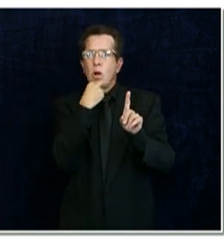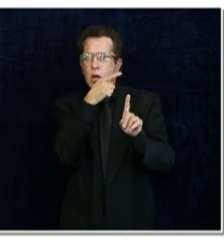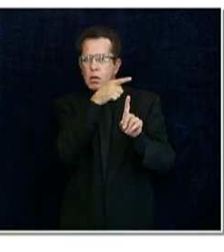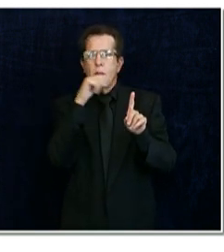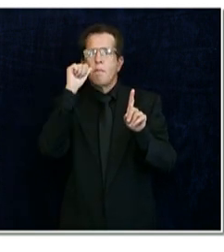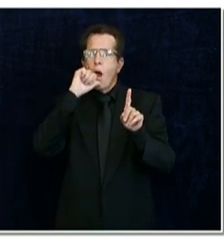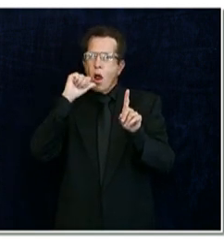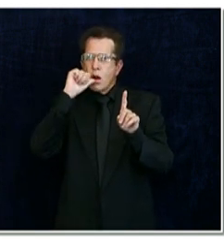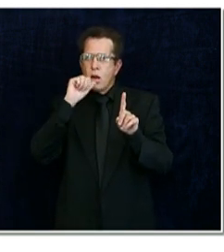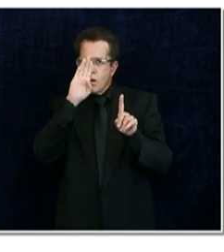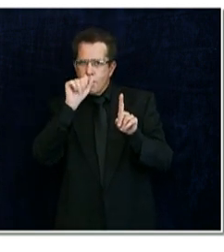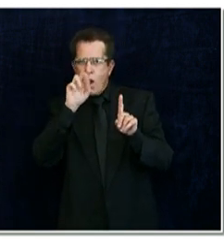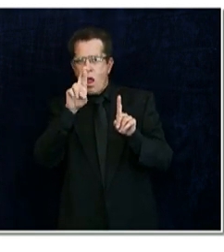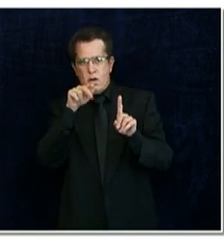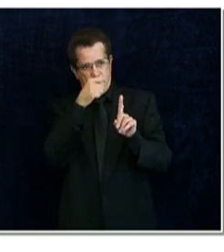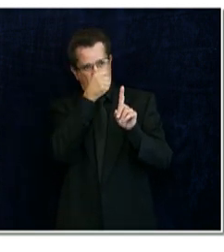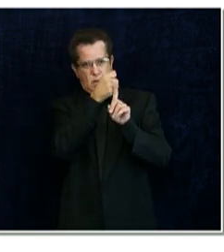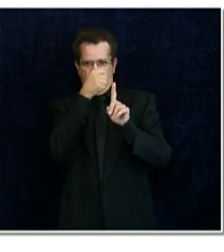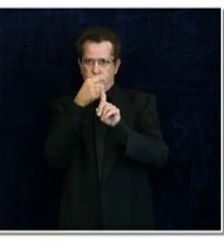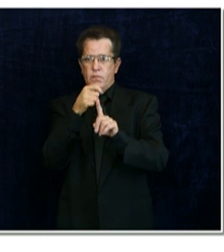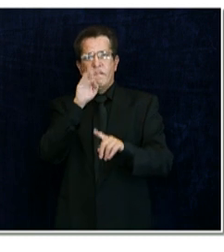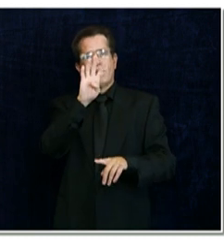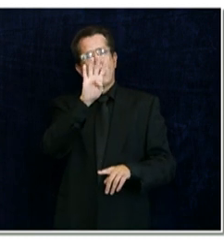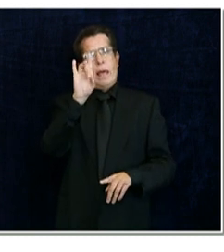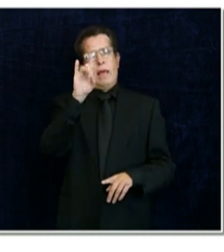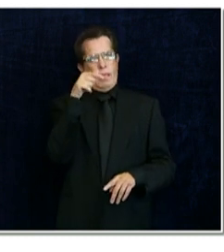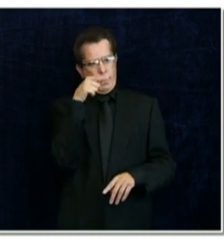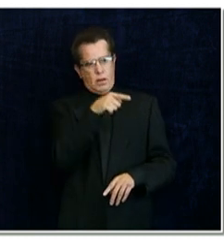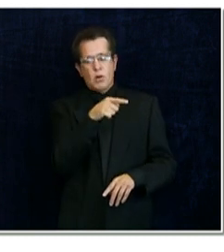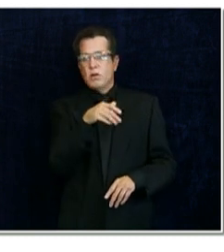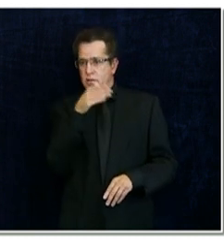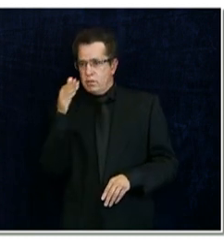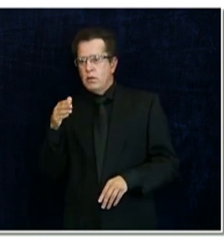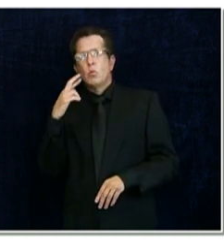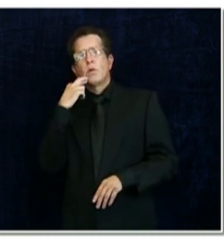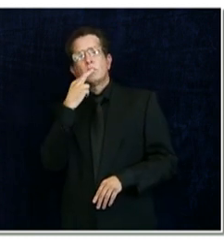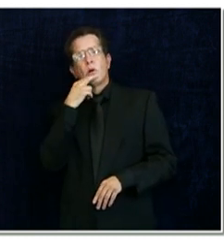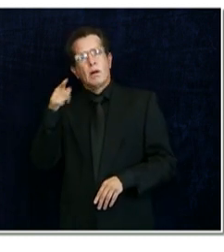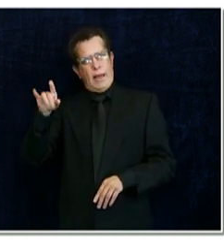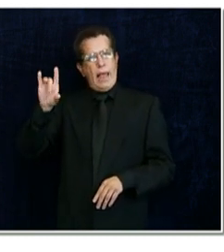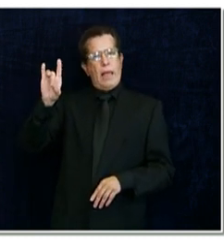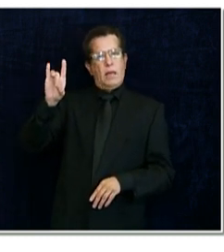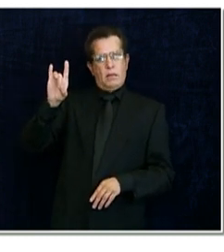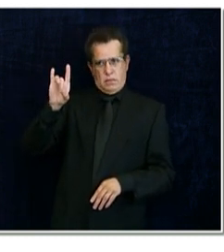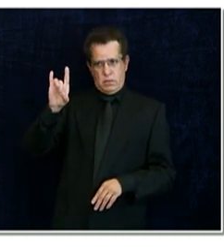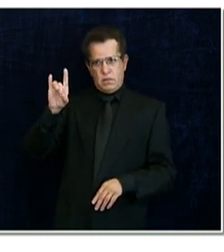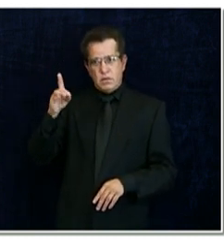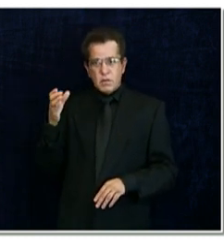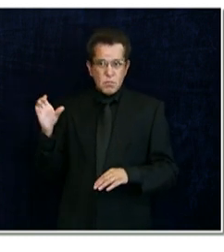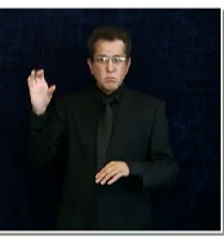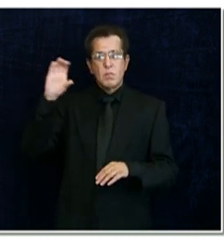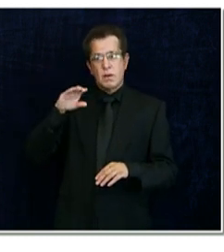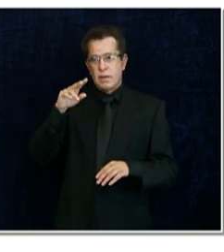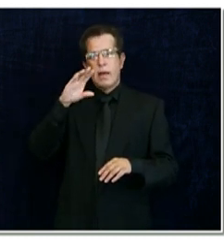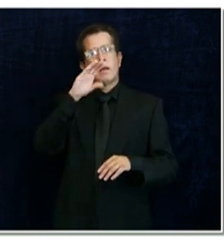restaurants/bars at 48, another 8 in just restaurants alone, and then the second largest group